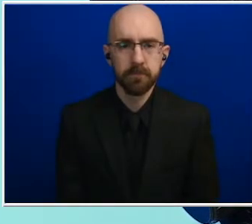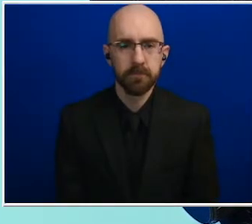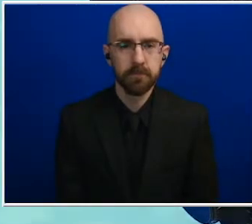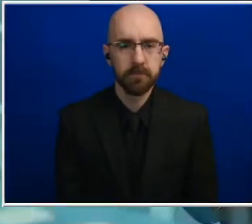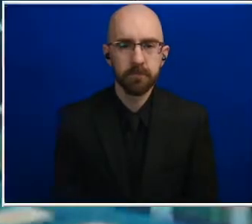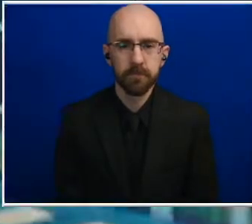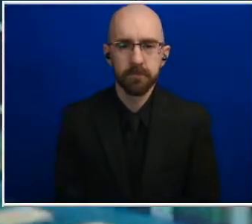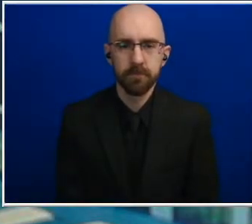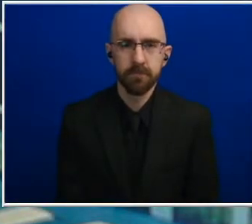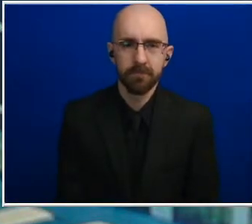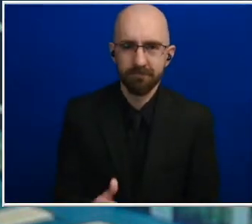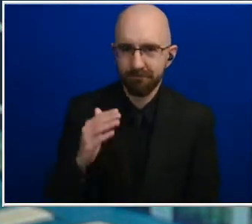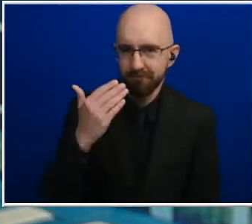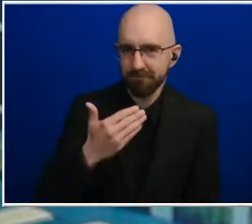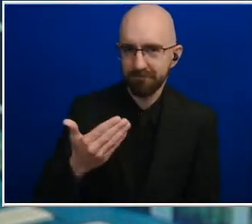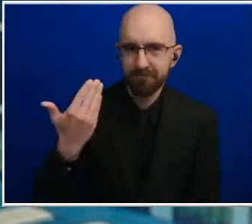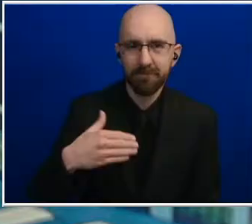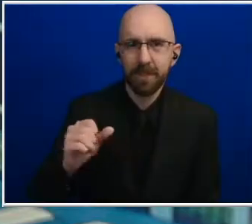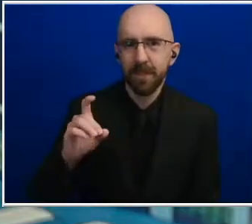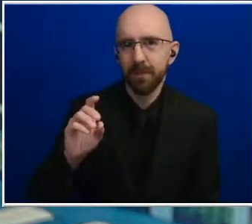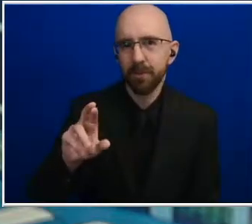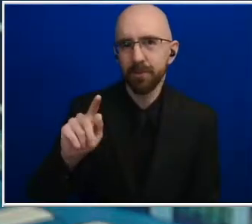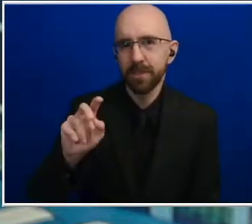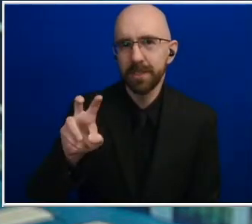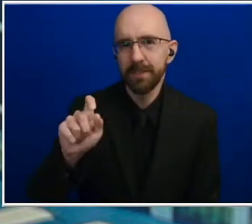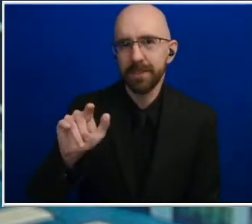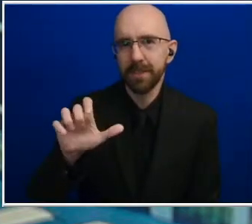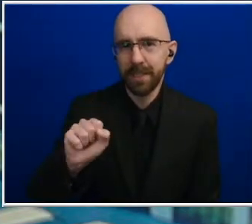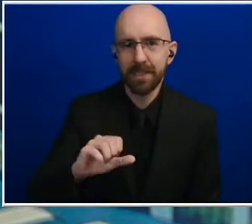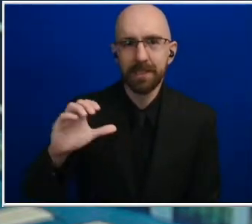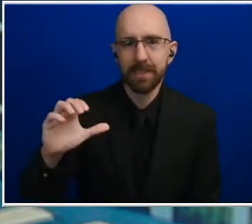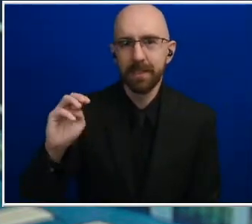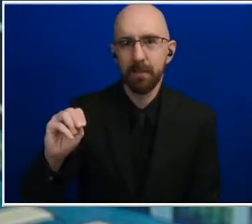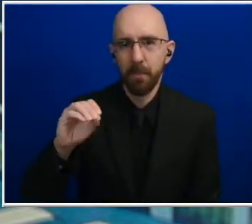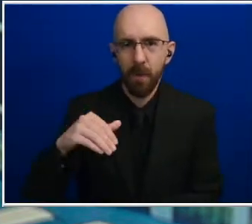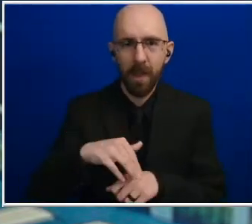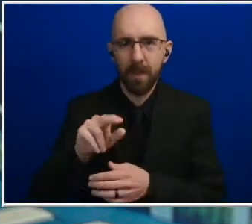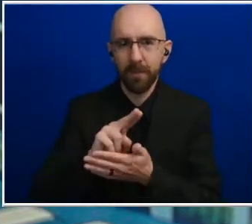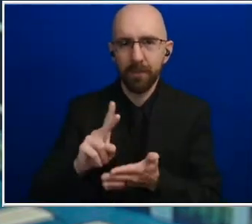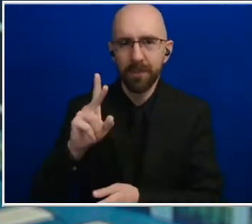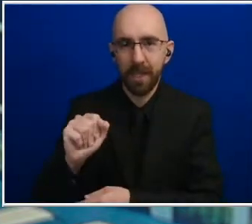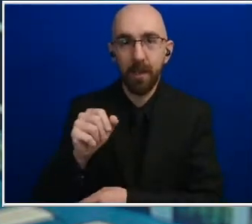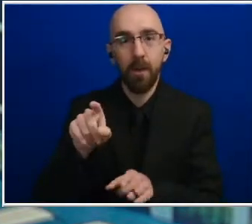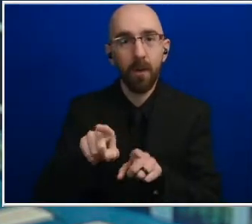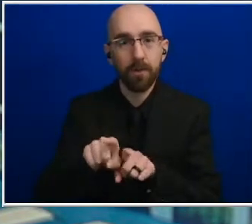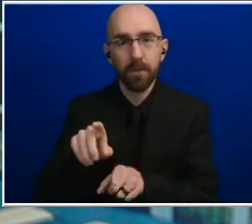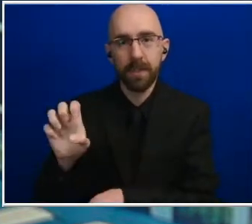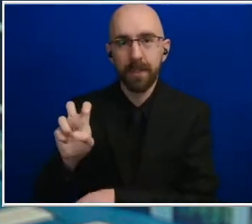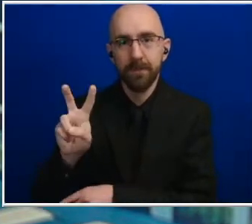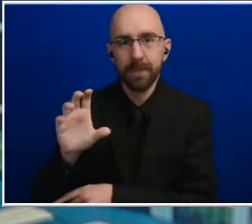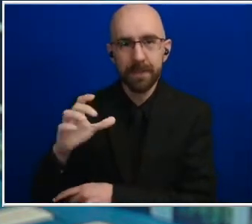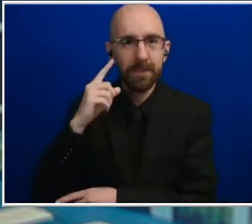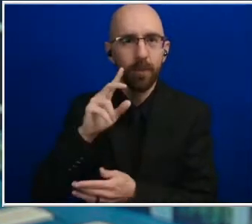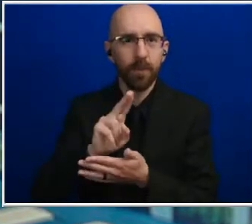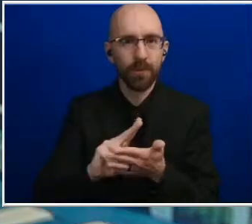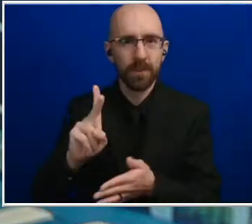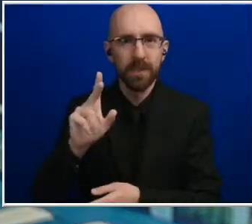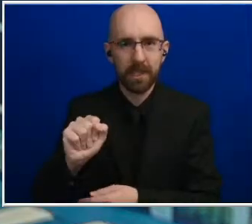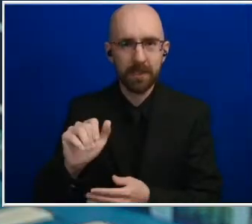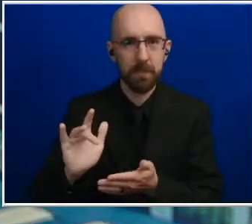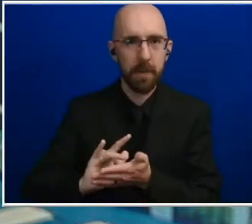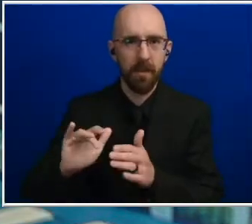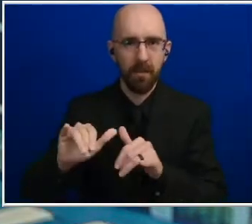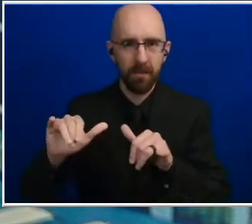Hey, good morning. I'm Dr. Steve Stites, Chief Medical Officer here at the University of Kansas Health System and Executive Vice Chancellor for the University of Kansas Medical Center. This is